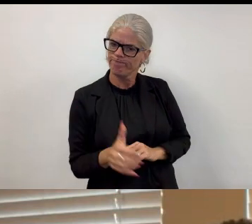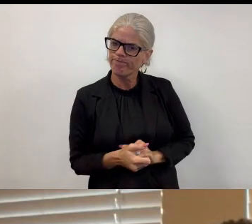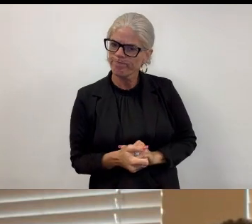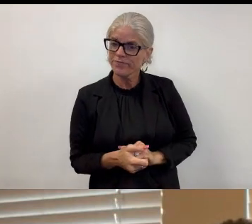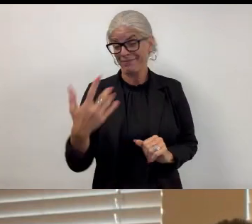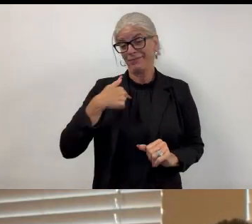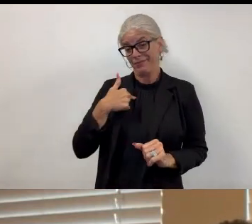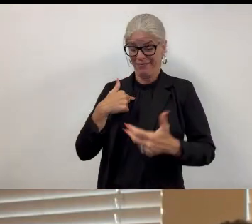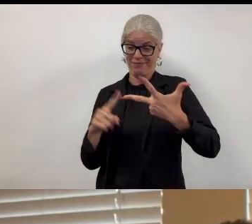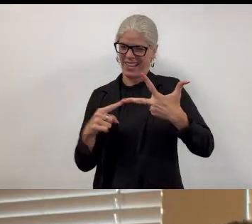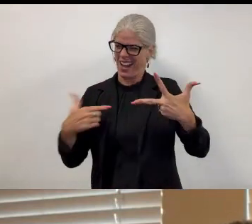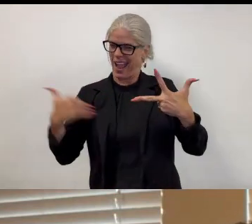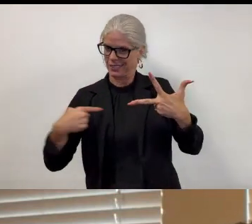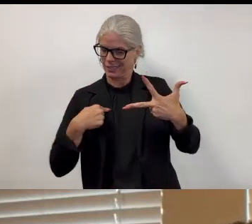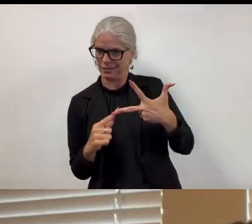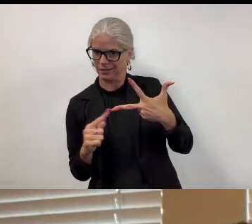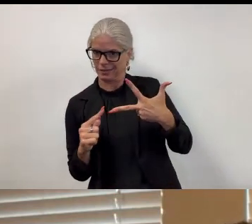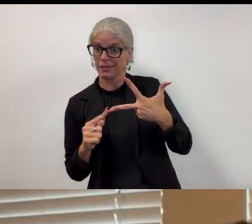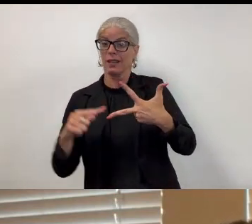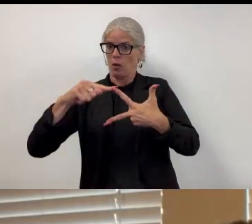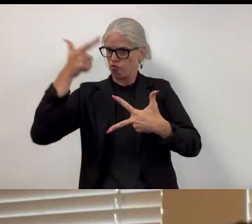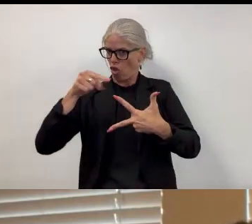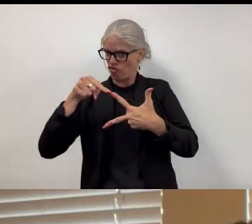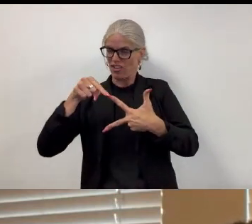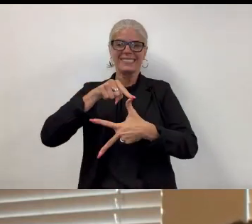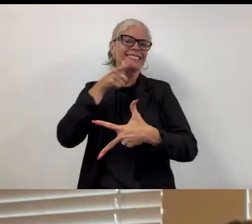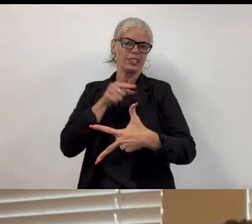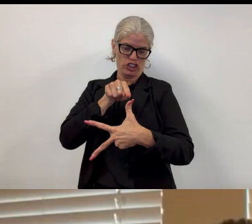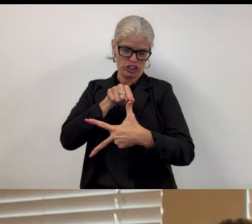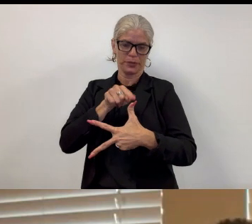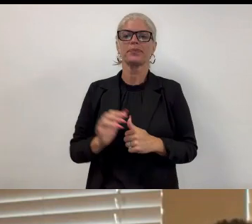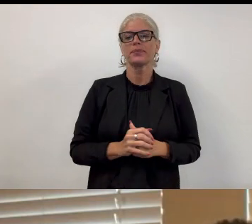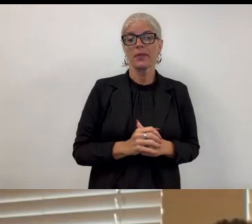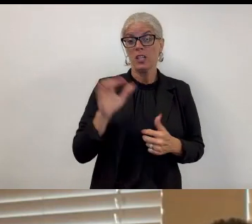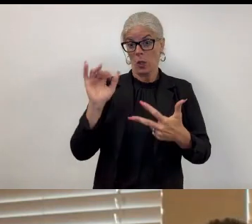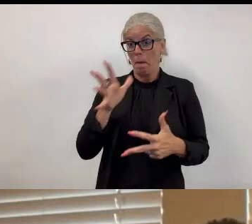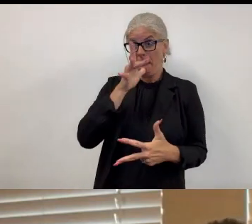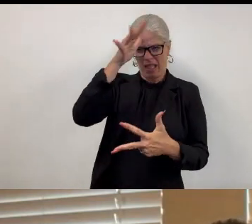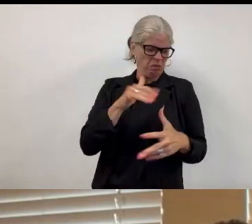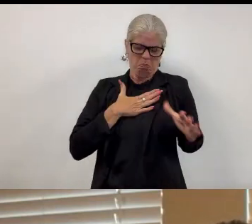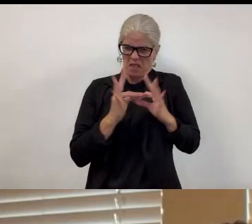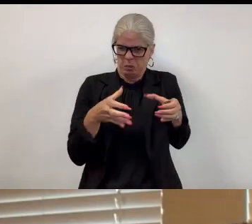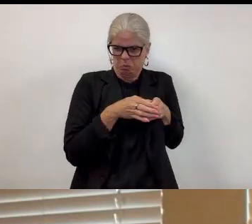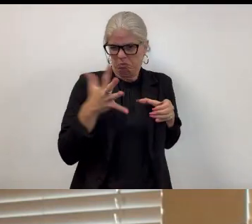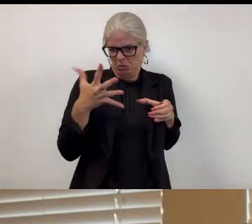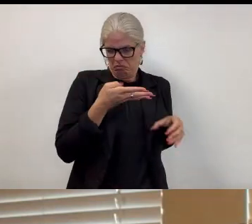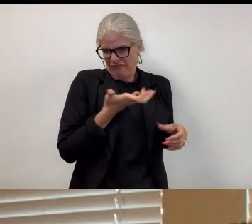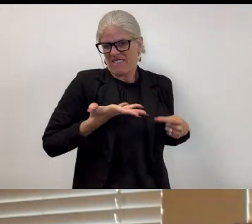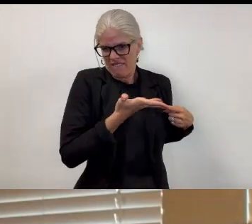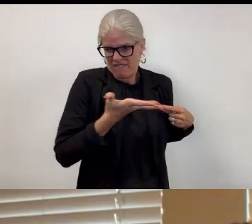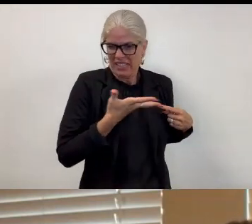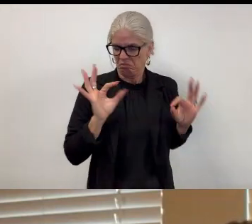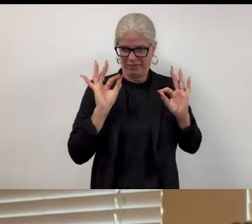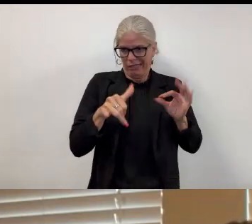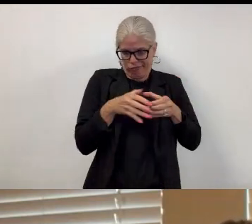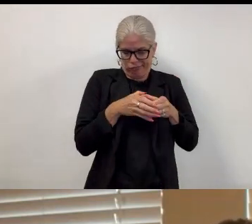little bit about me, I am the youngest of three. So I have an older brother and an older sister, and my mom and my dad. That's